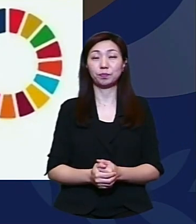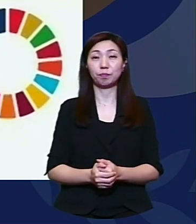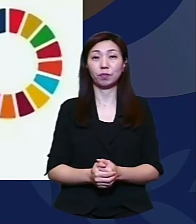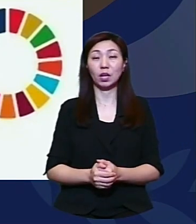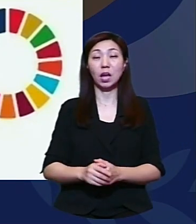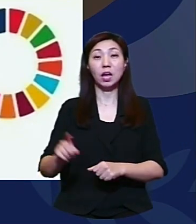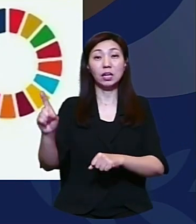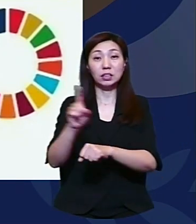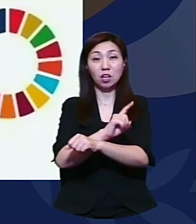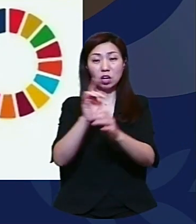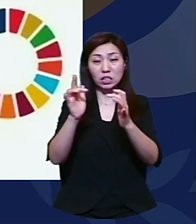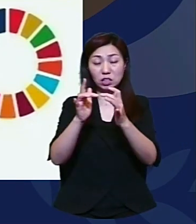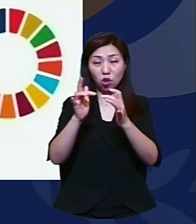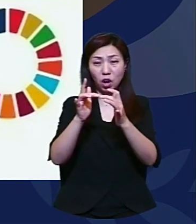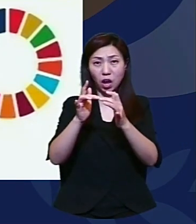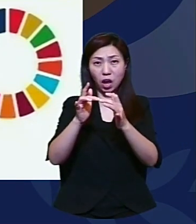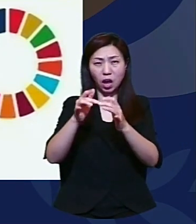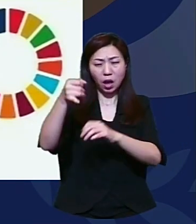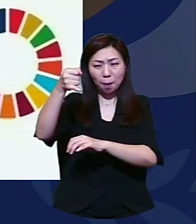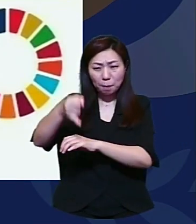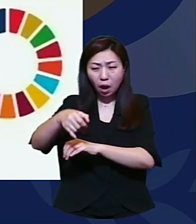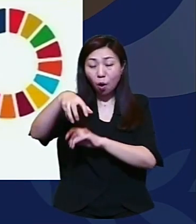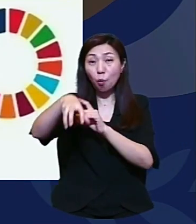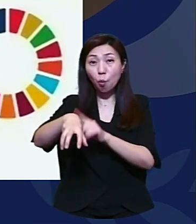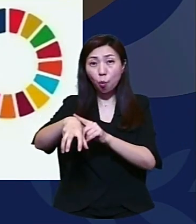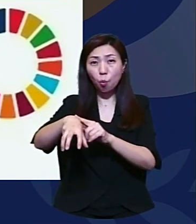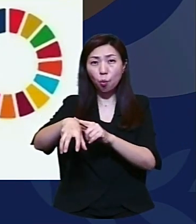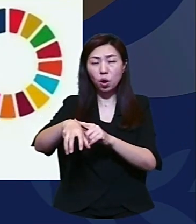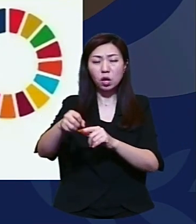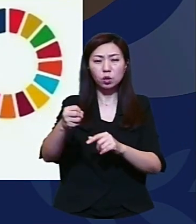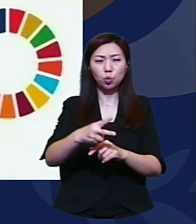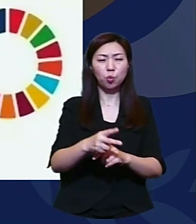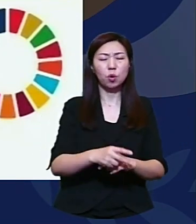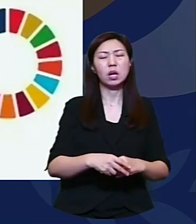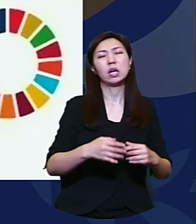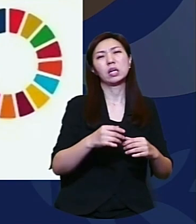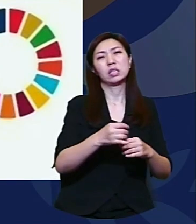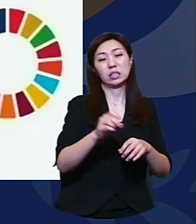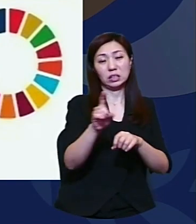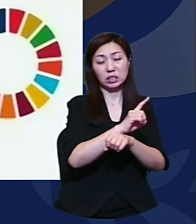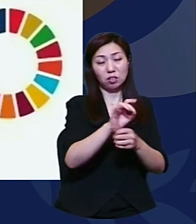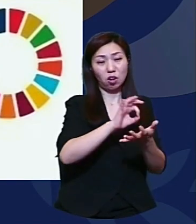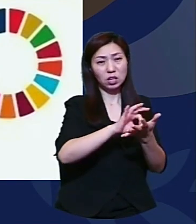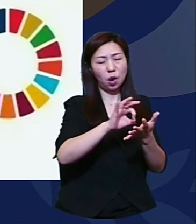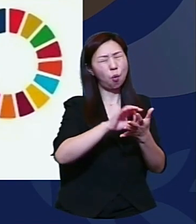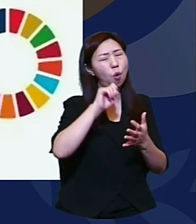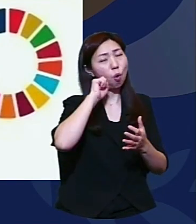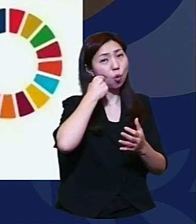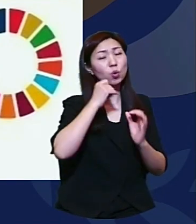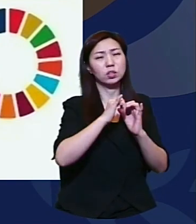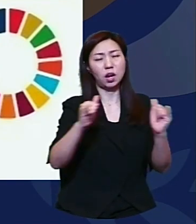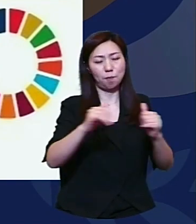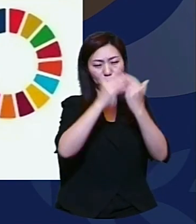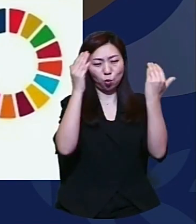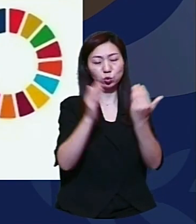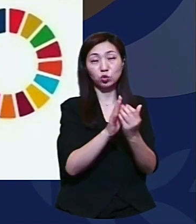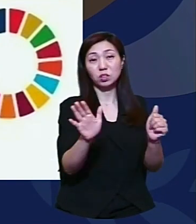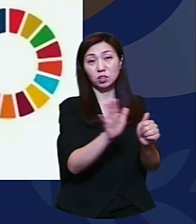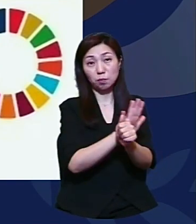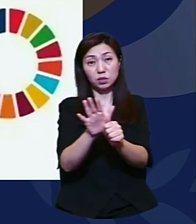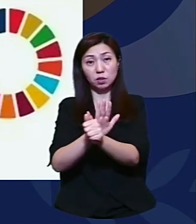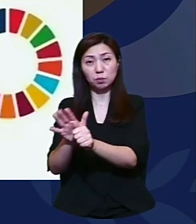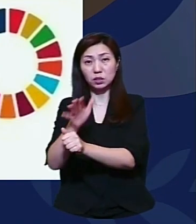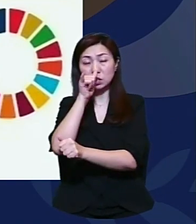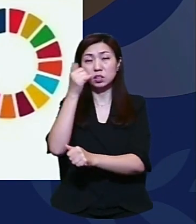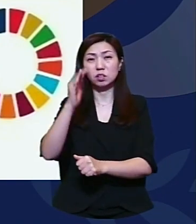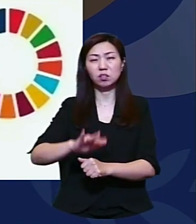the world, and learning from the cases in Korea, such as the advanced e-commerce vitalization or the recent trend